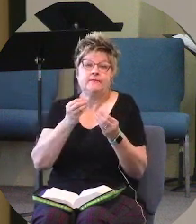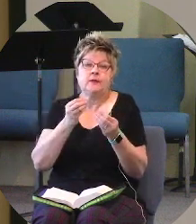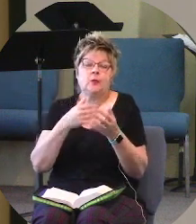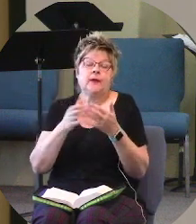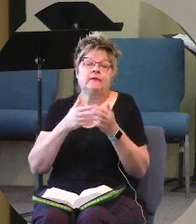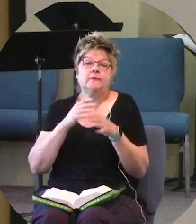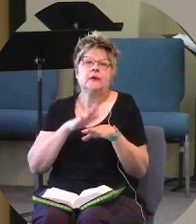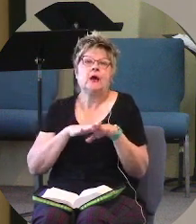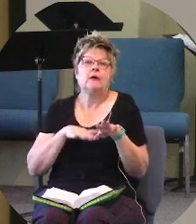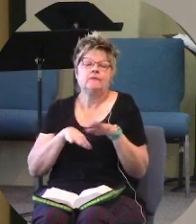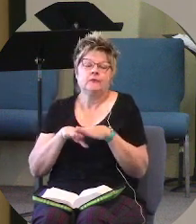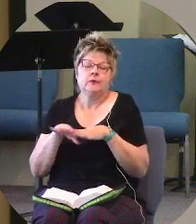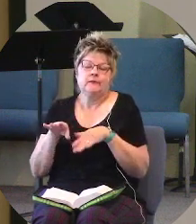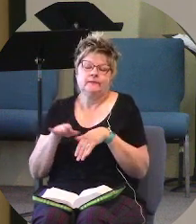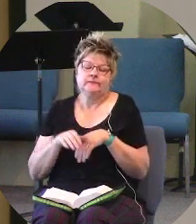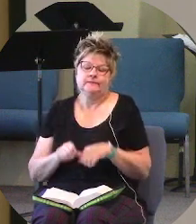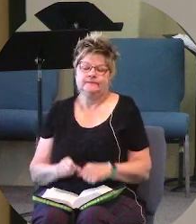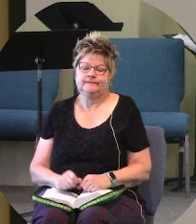comfortable.